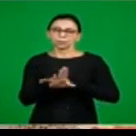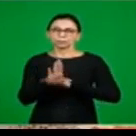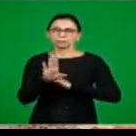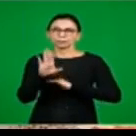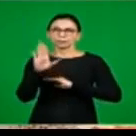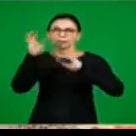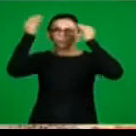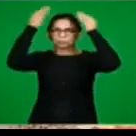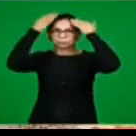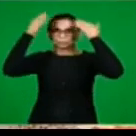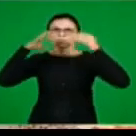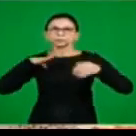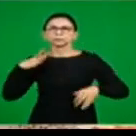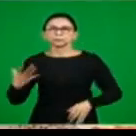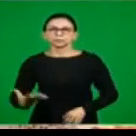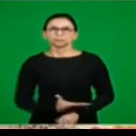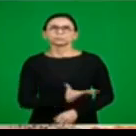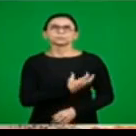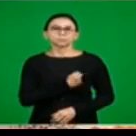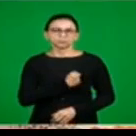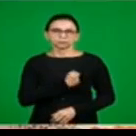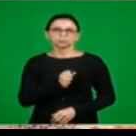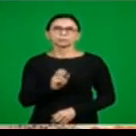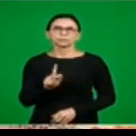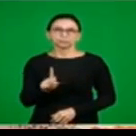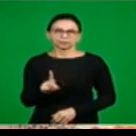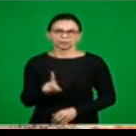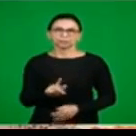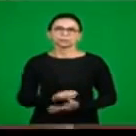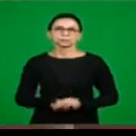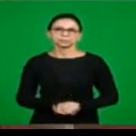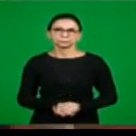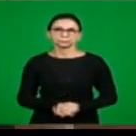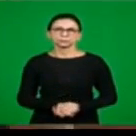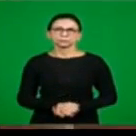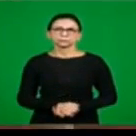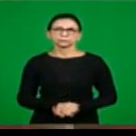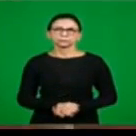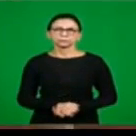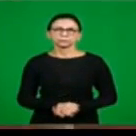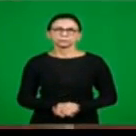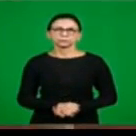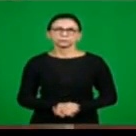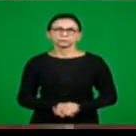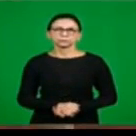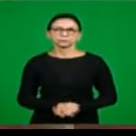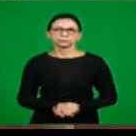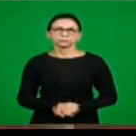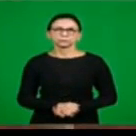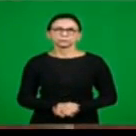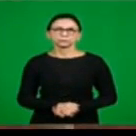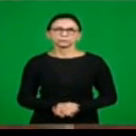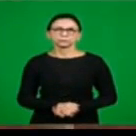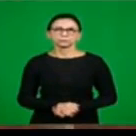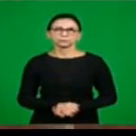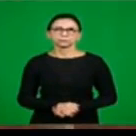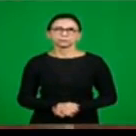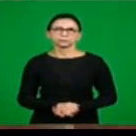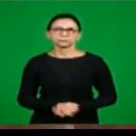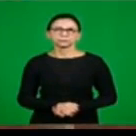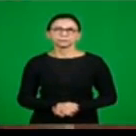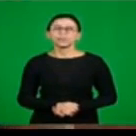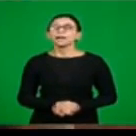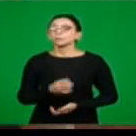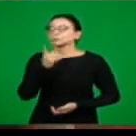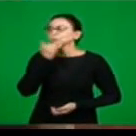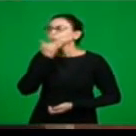keep the word. We're going to be preserved from it. Because of the word, it was the flu. The problem